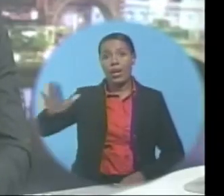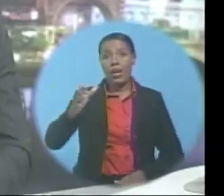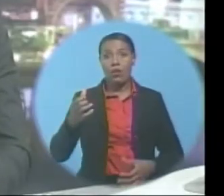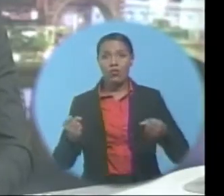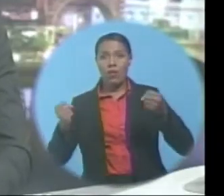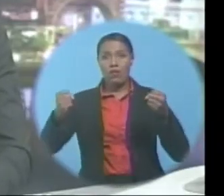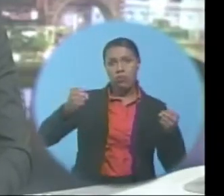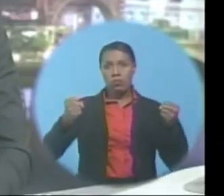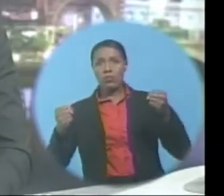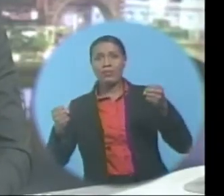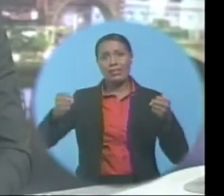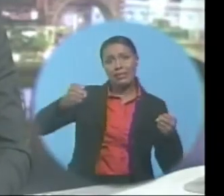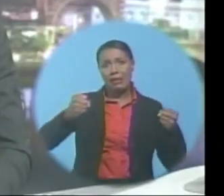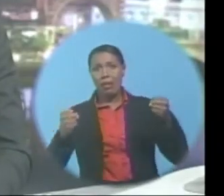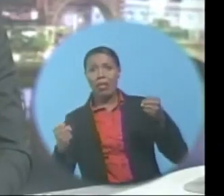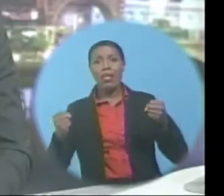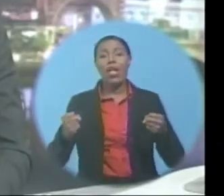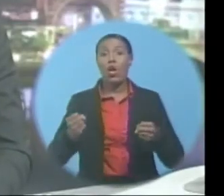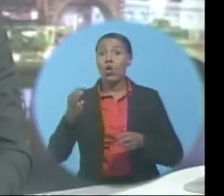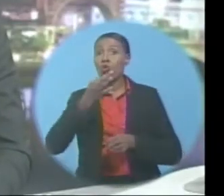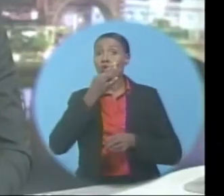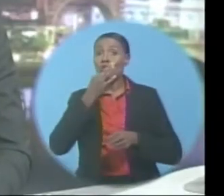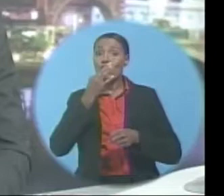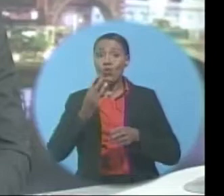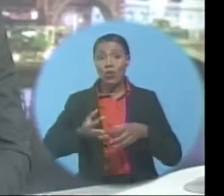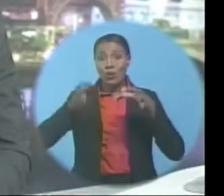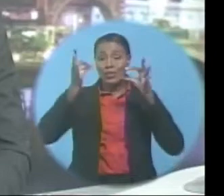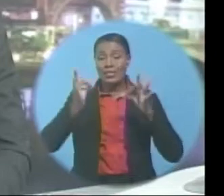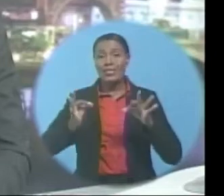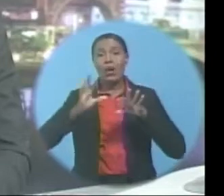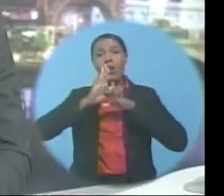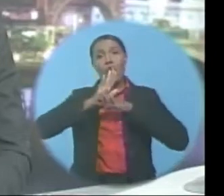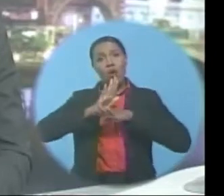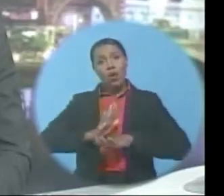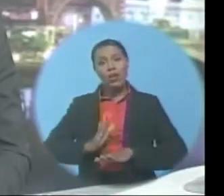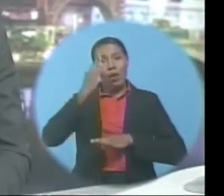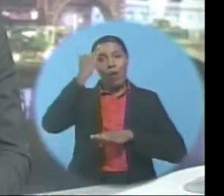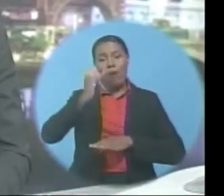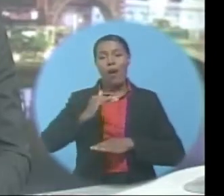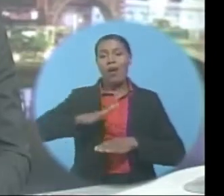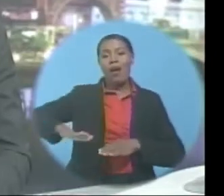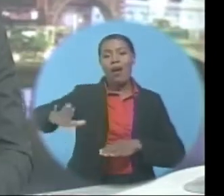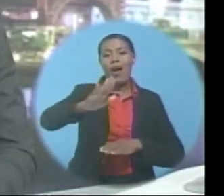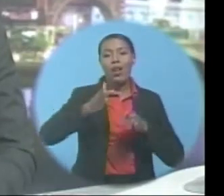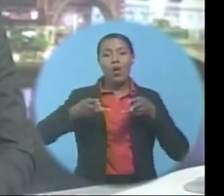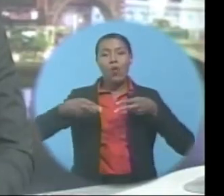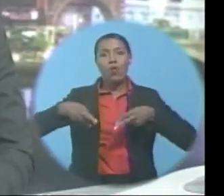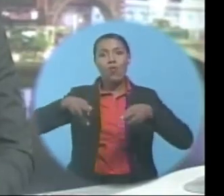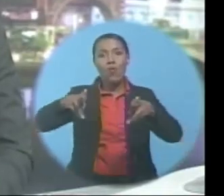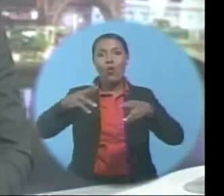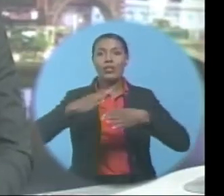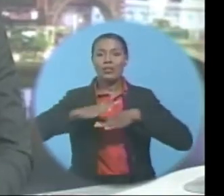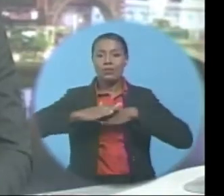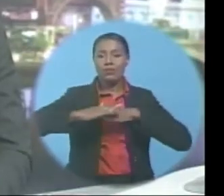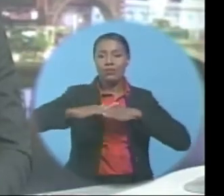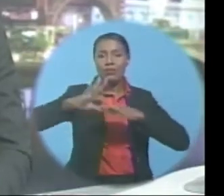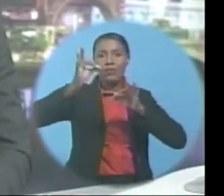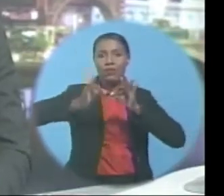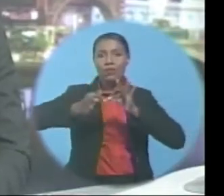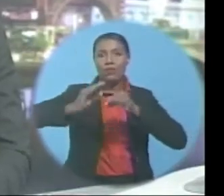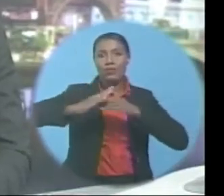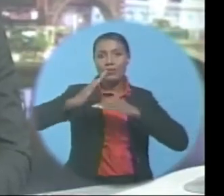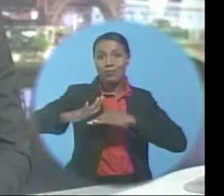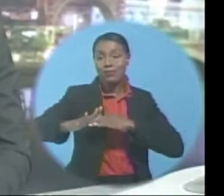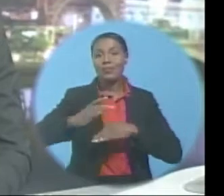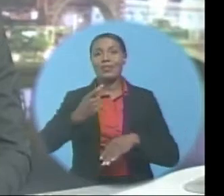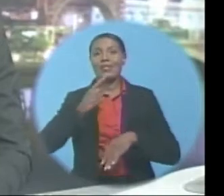in for some relief as a number of roads across several parishes are slated to undergo repairs. That's the word